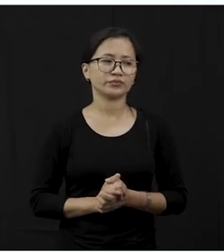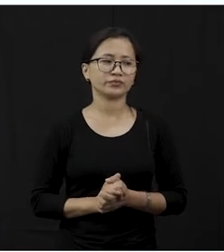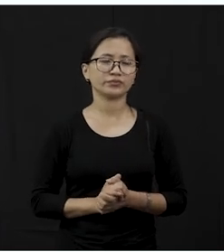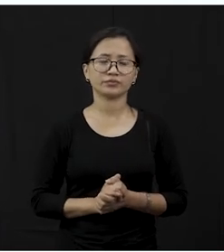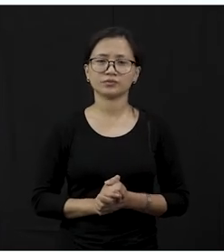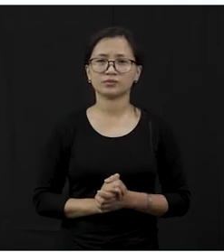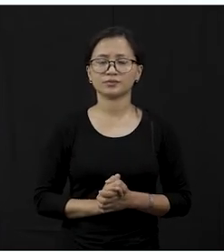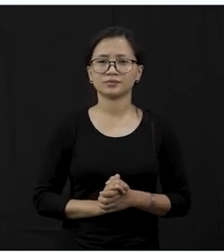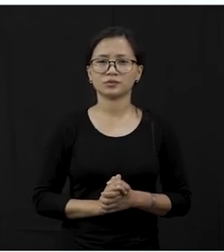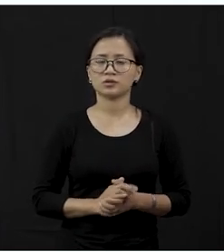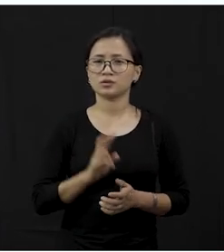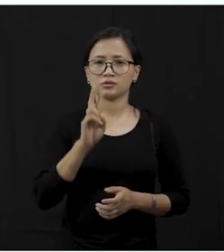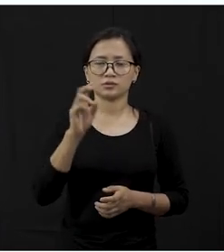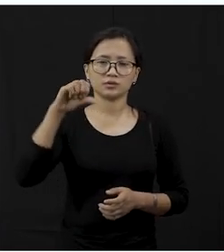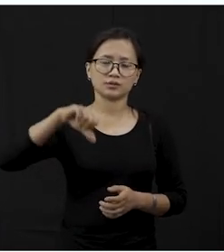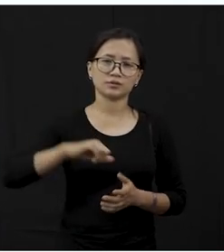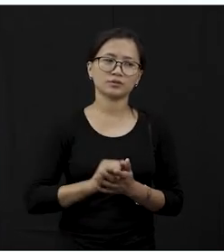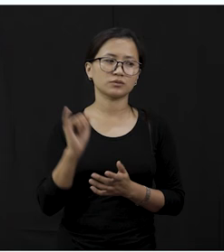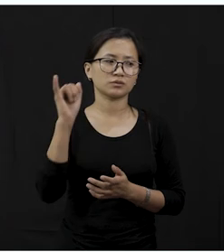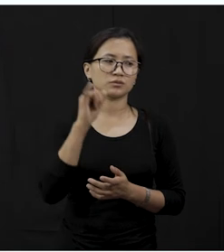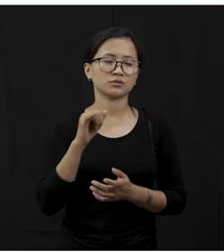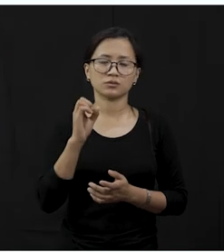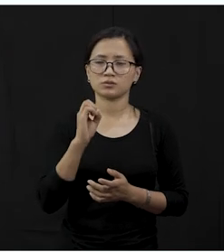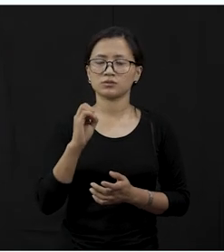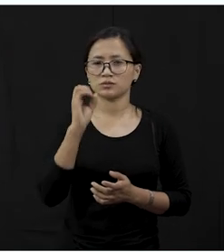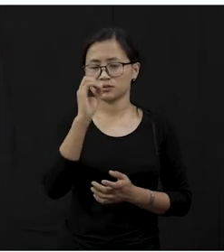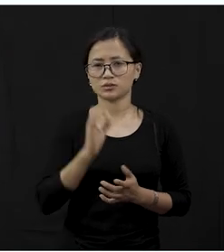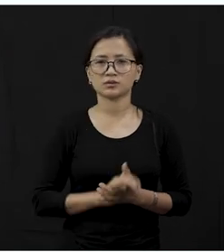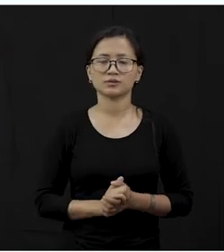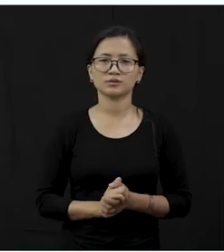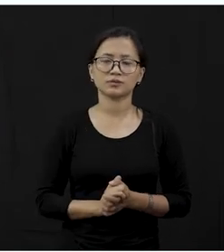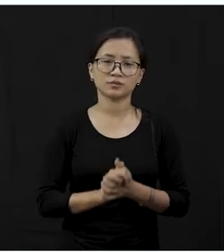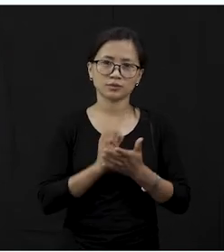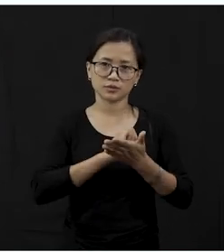Okay, now you have 29,060. How do you write? You first write